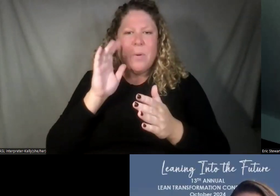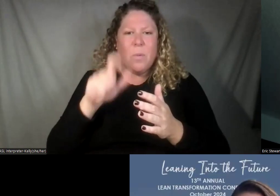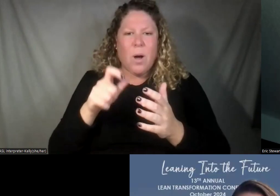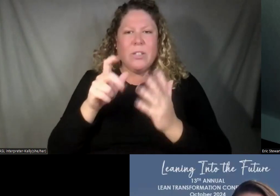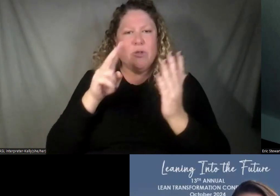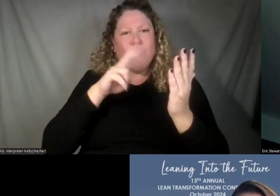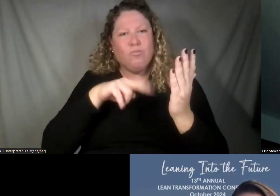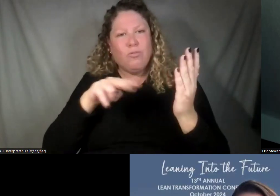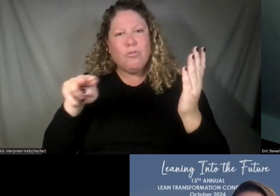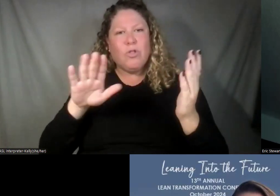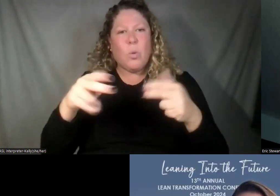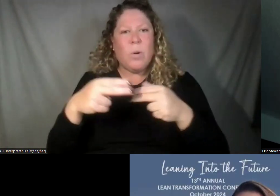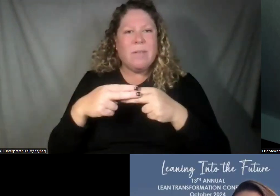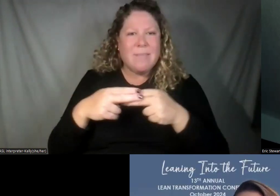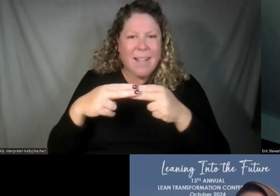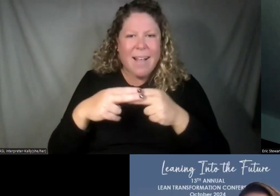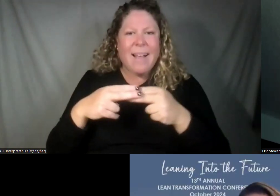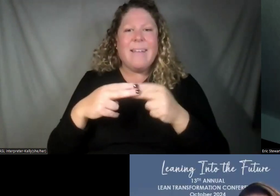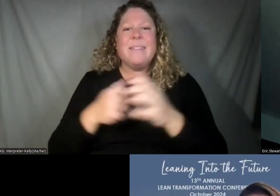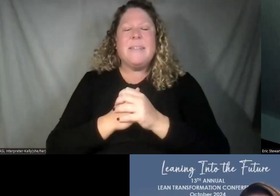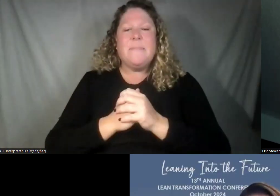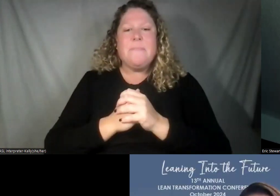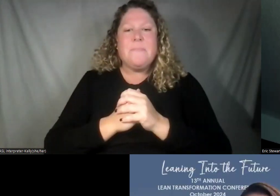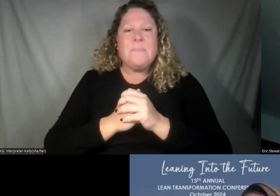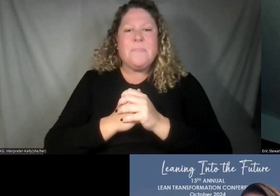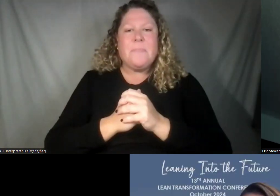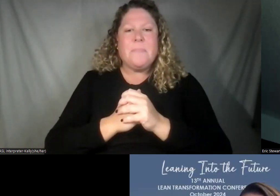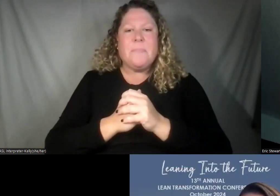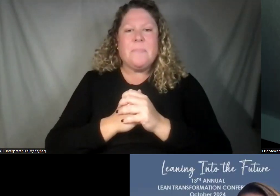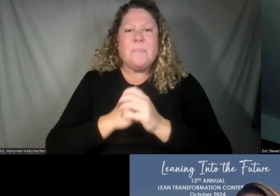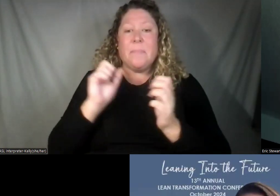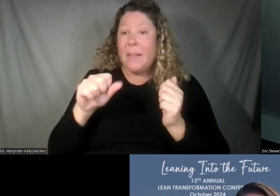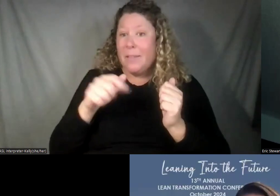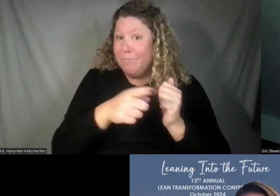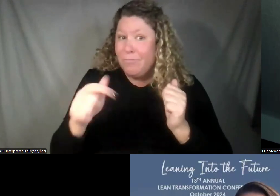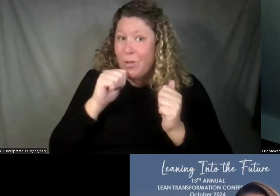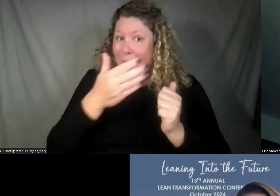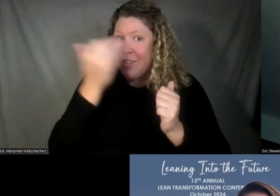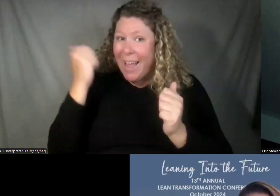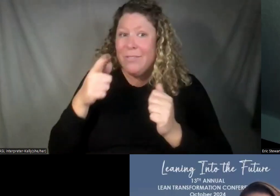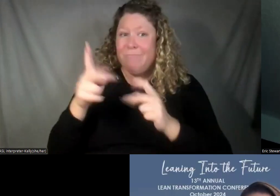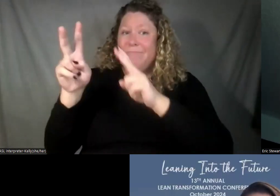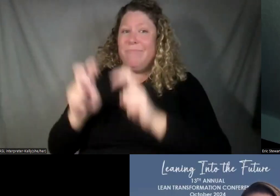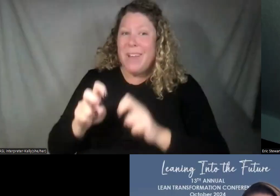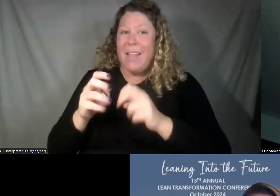peruse the materials later. So yeah, don't forget to do that, folks. You can download this